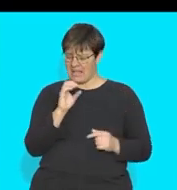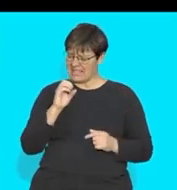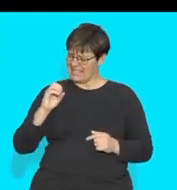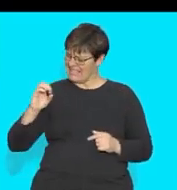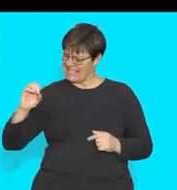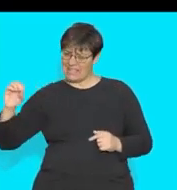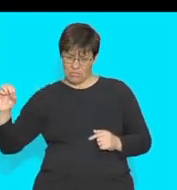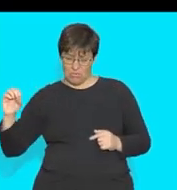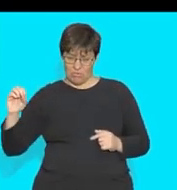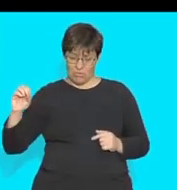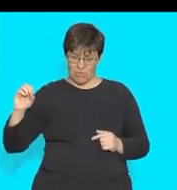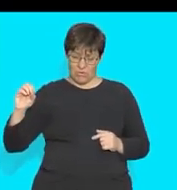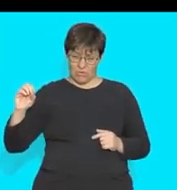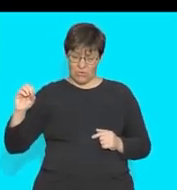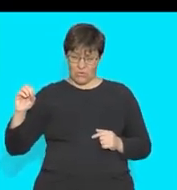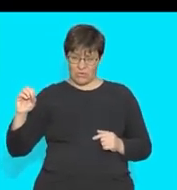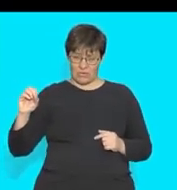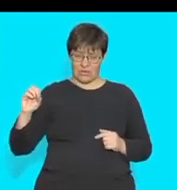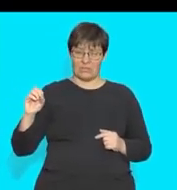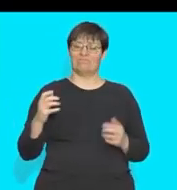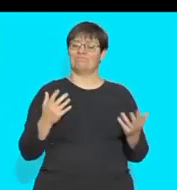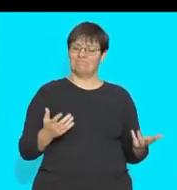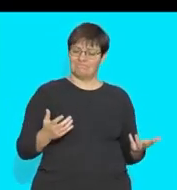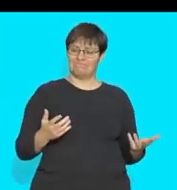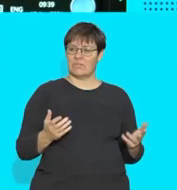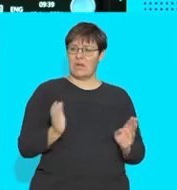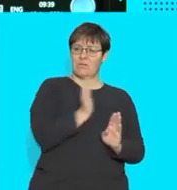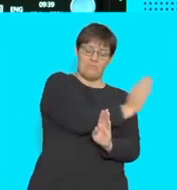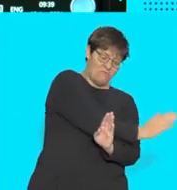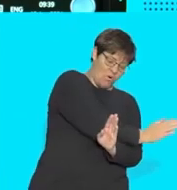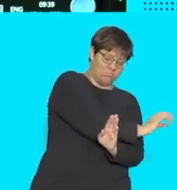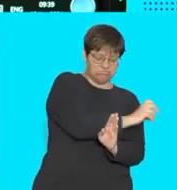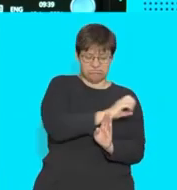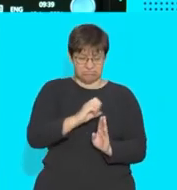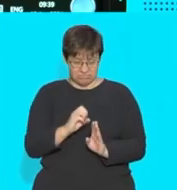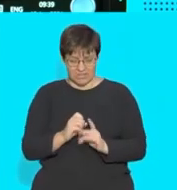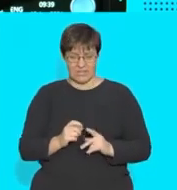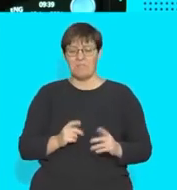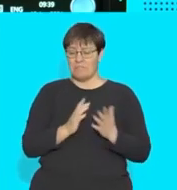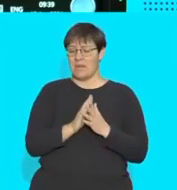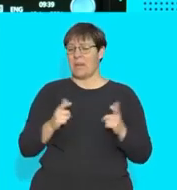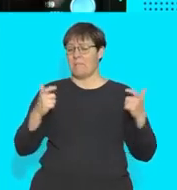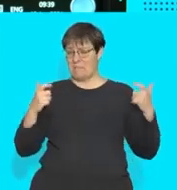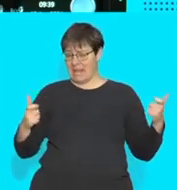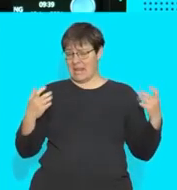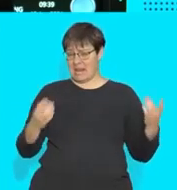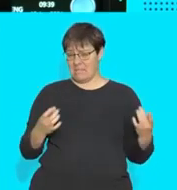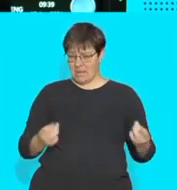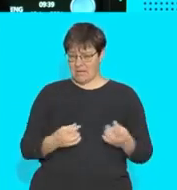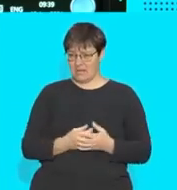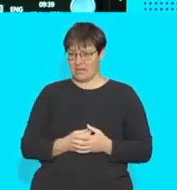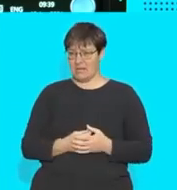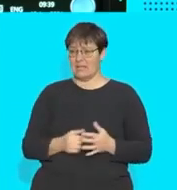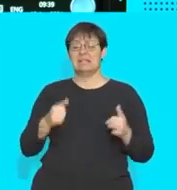there's lots of noughts before the number in the decimal, or there's lots of noughts after the number, so it's a really big